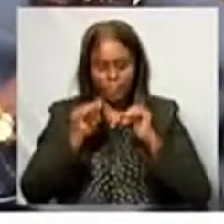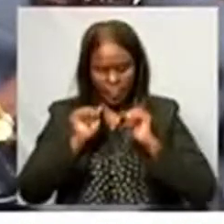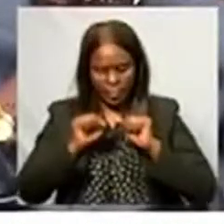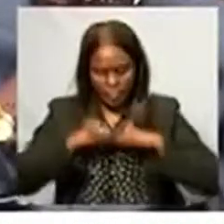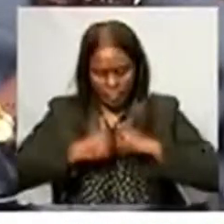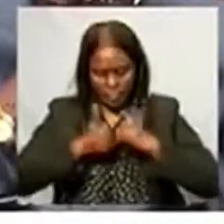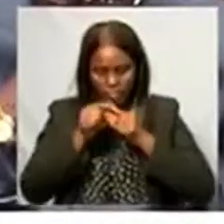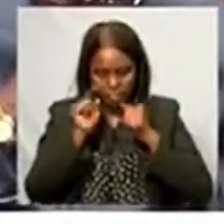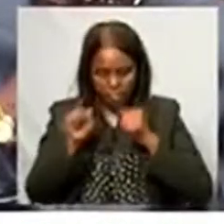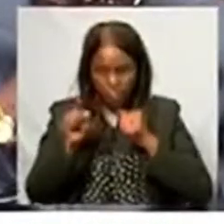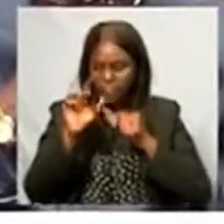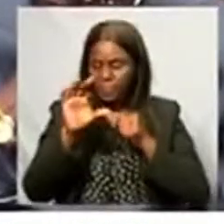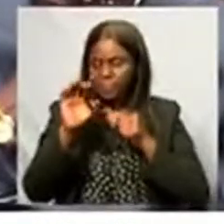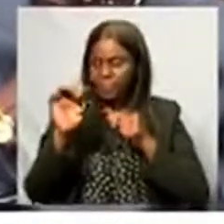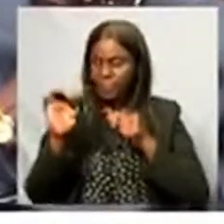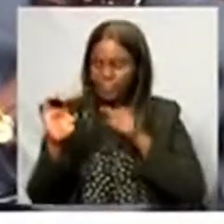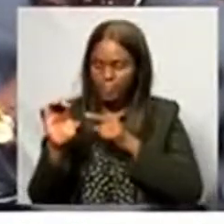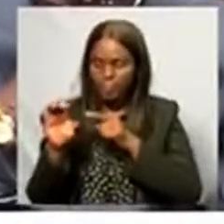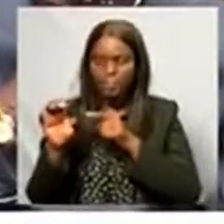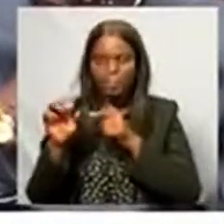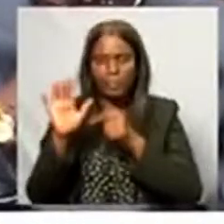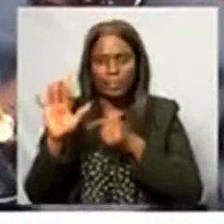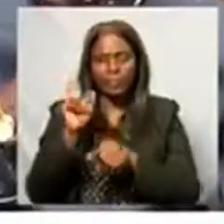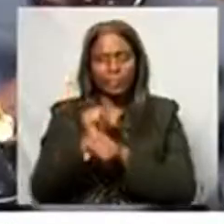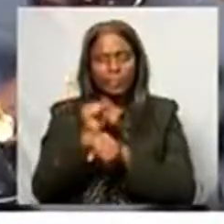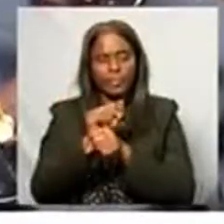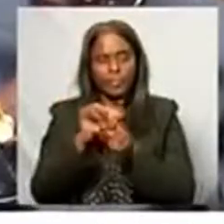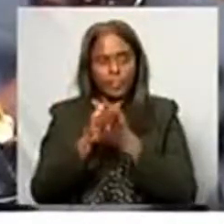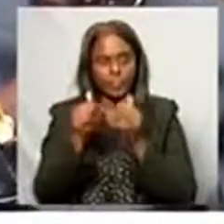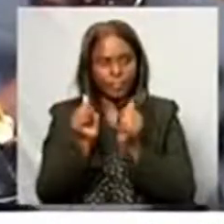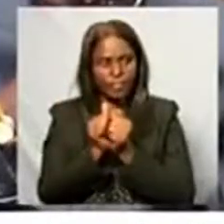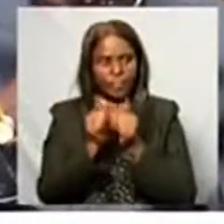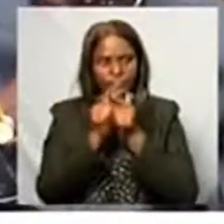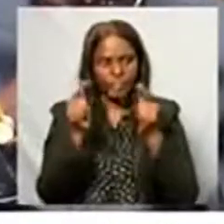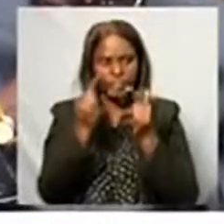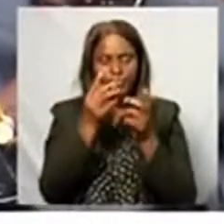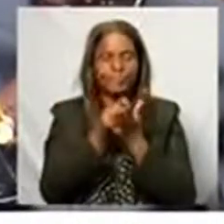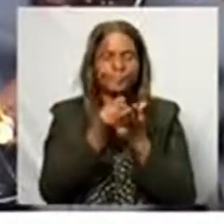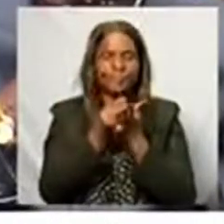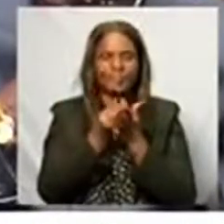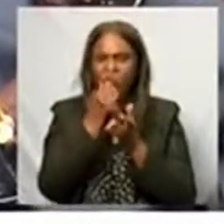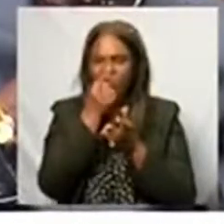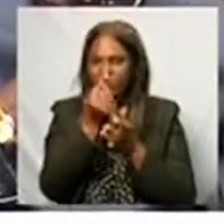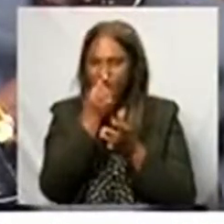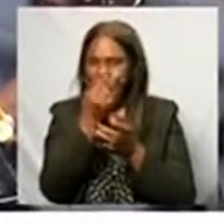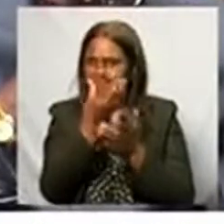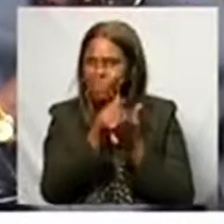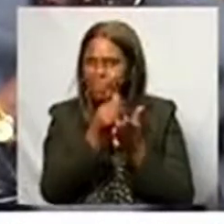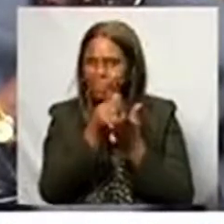the CEC carry their mandate with such a meager funding?